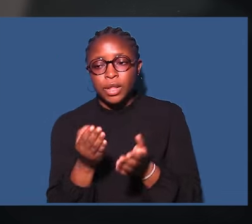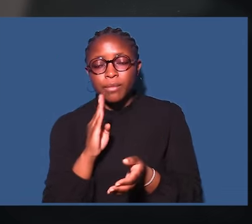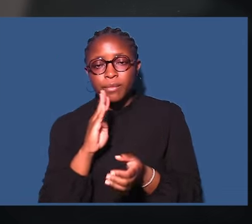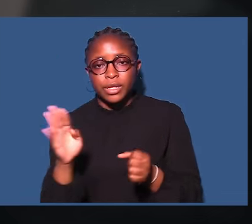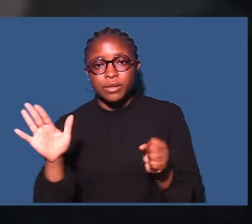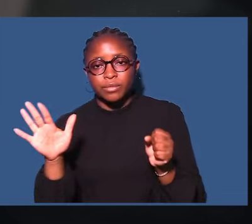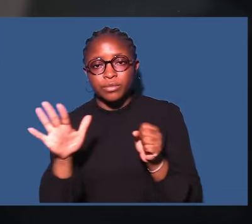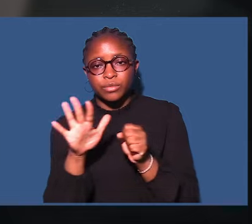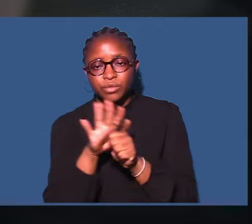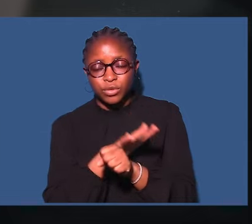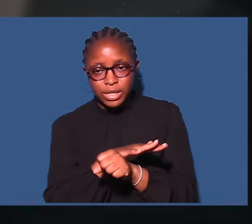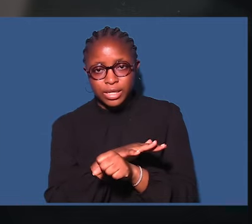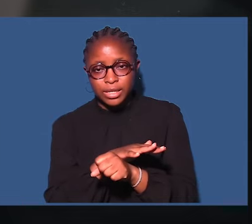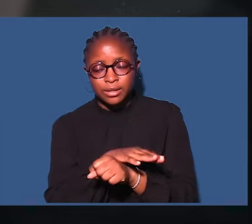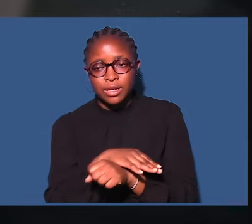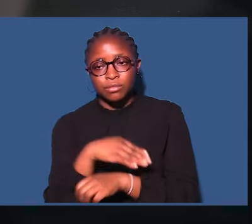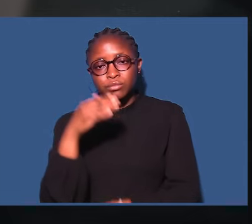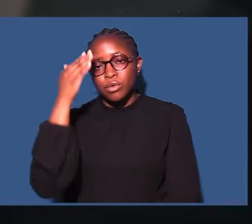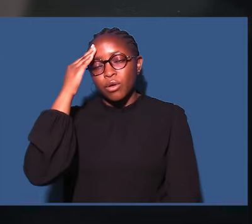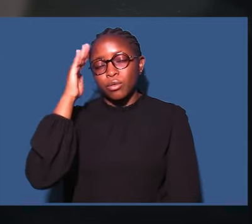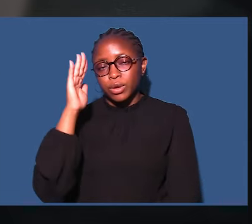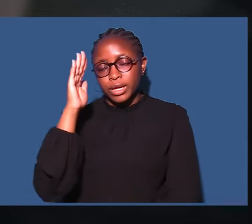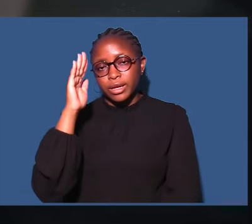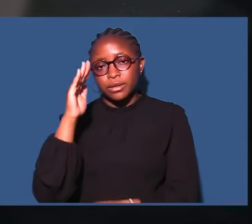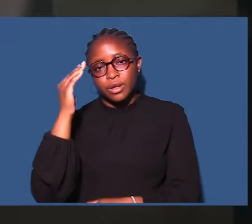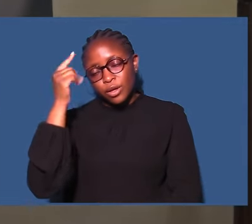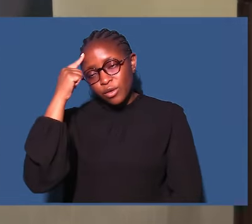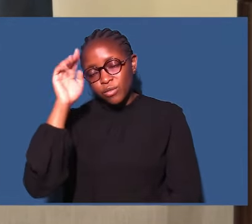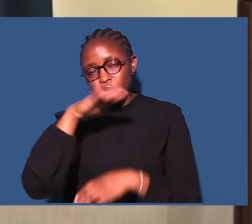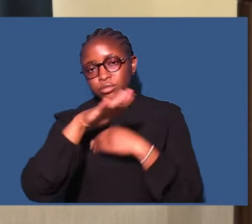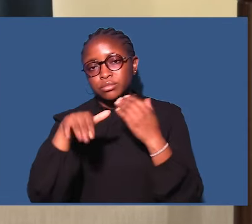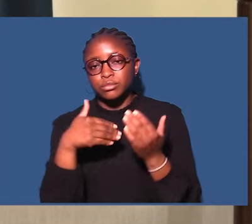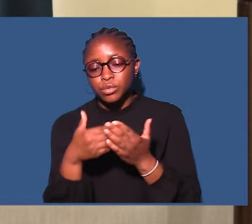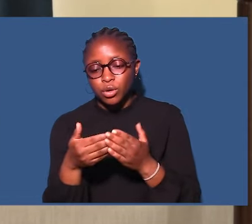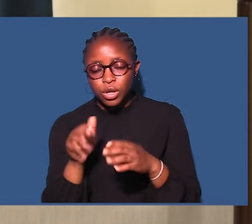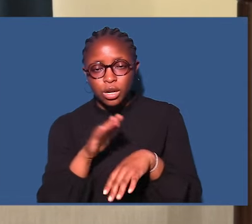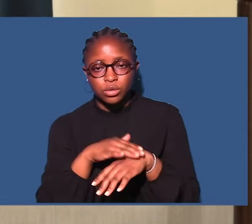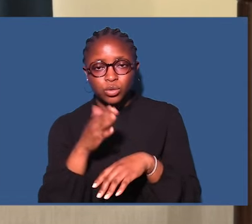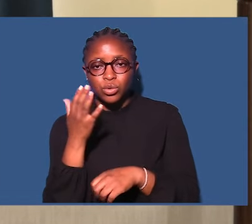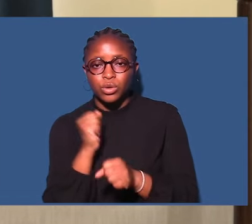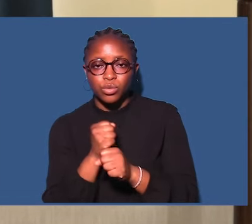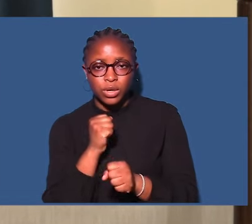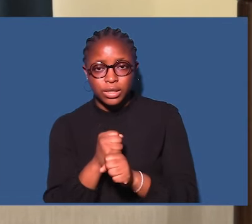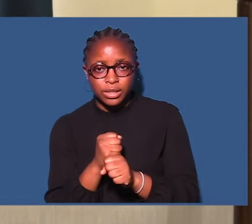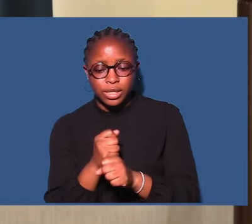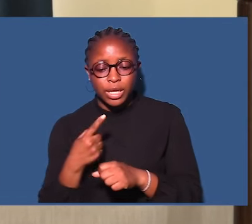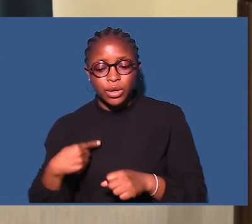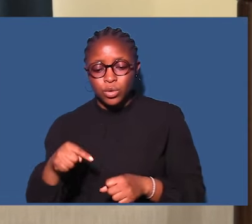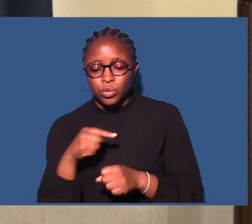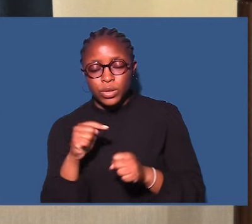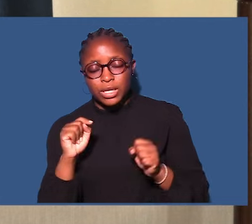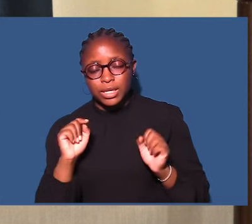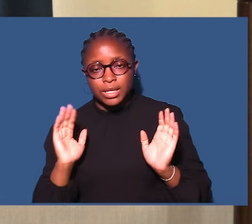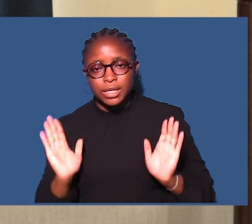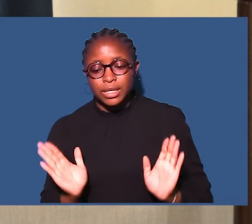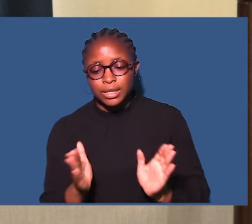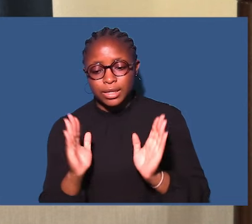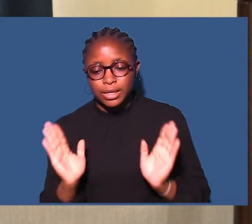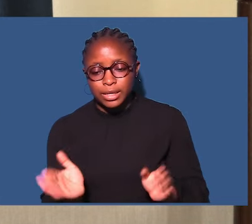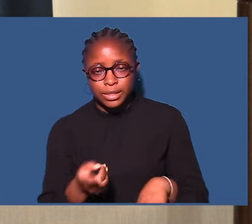equipped for every good work. We are being encouraged as we continue to